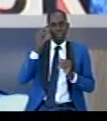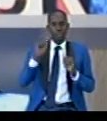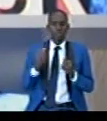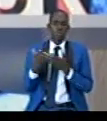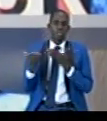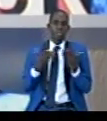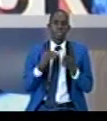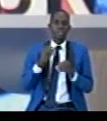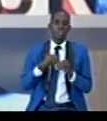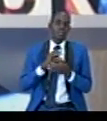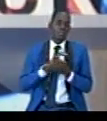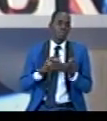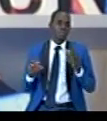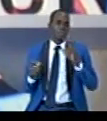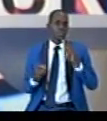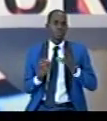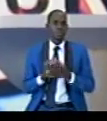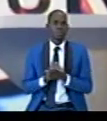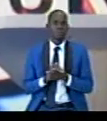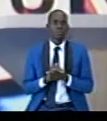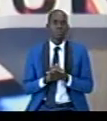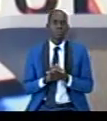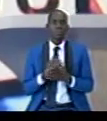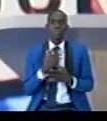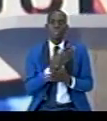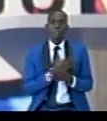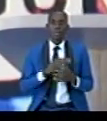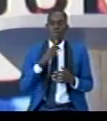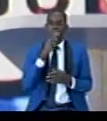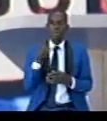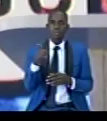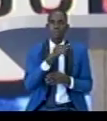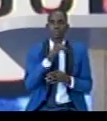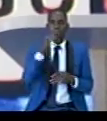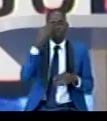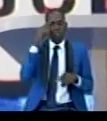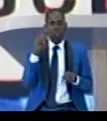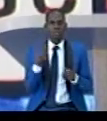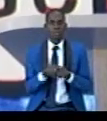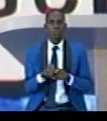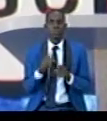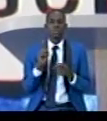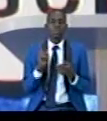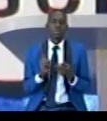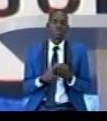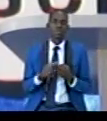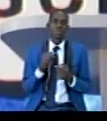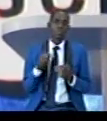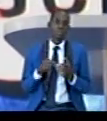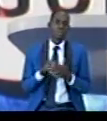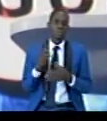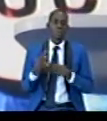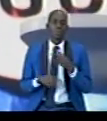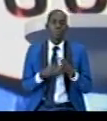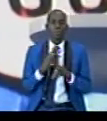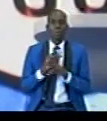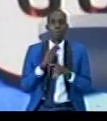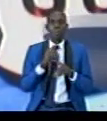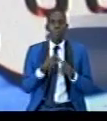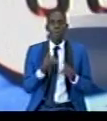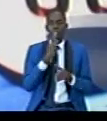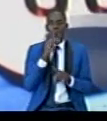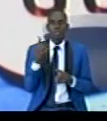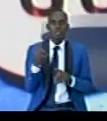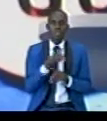in verse 2, it says, and be not conformed to this world, but be ye